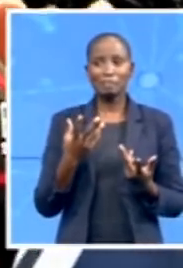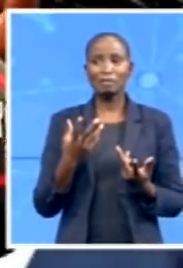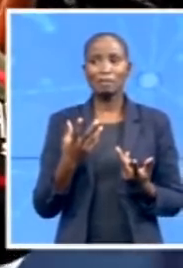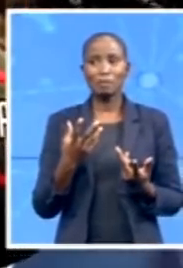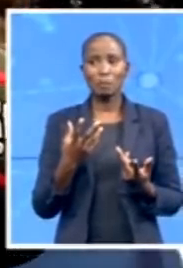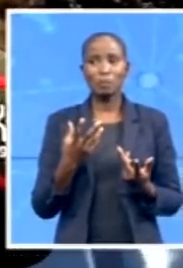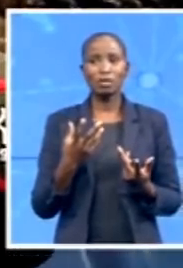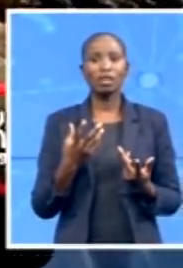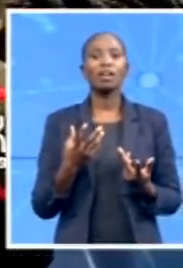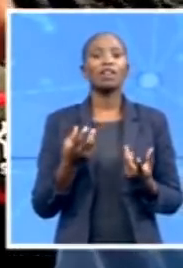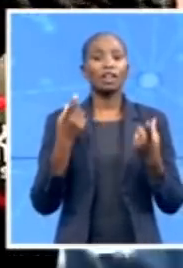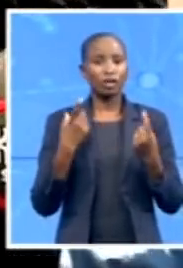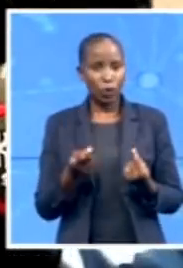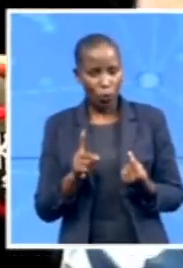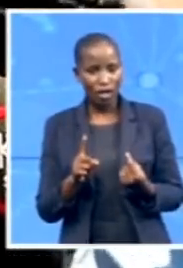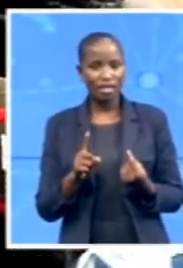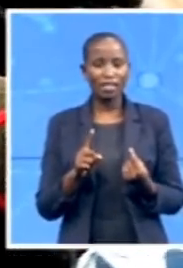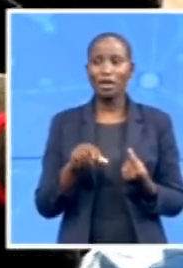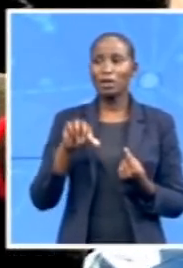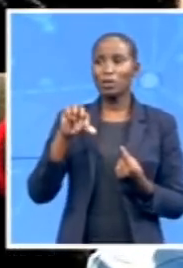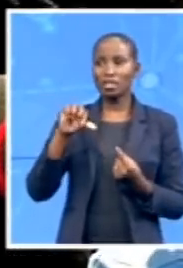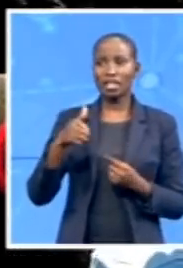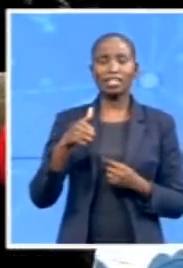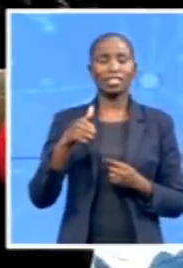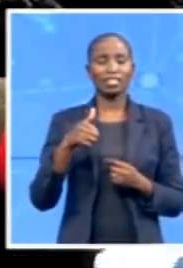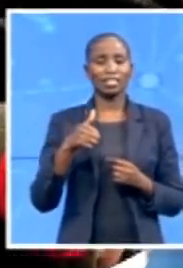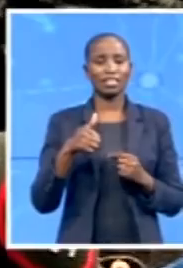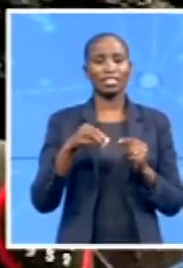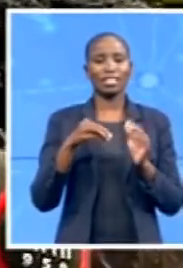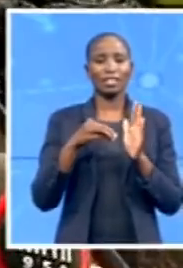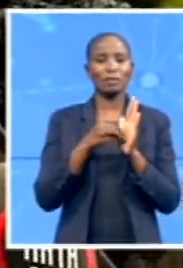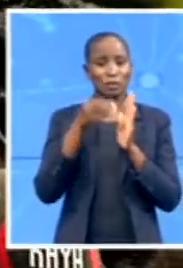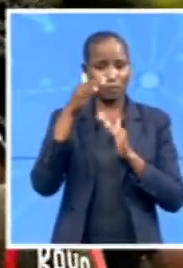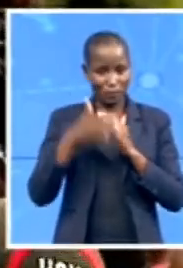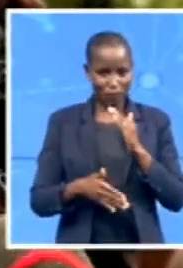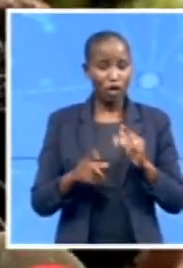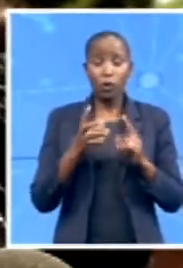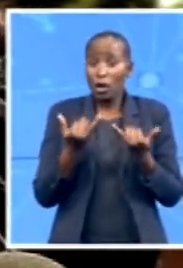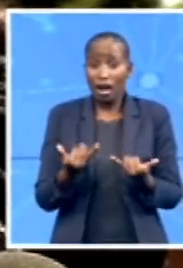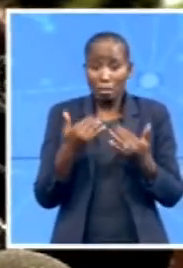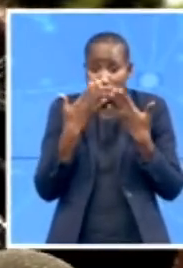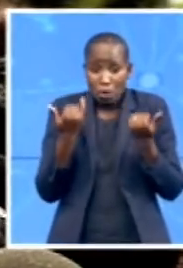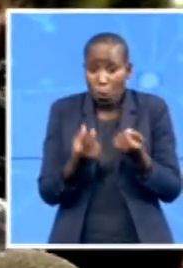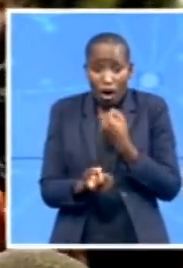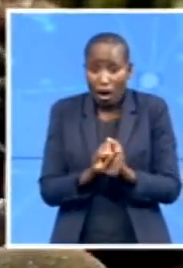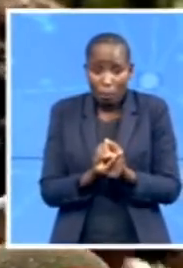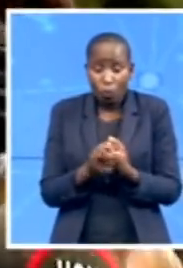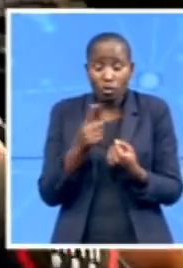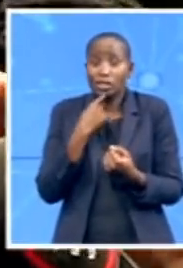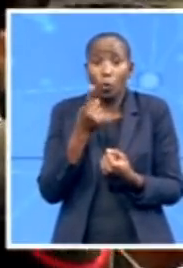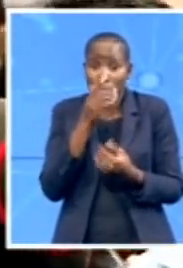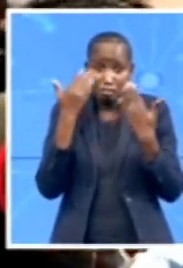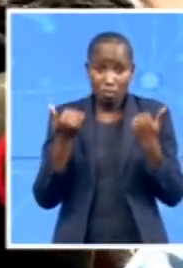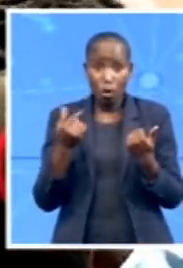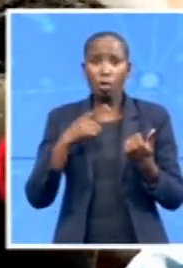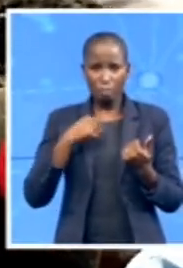ba re shebile fela after ba go tlogela re le yana. So no a kitso re reng because me ma a sa tshepa sekolosi and ke ko matric no yana a kgone go tswa ko sekolong